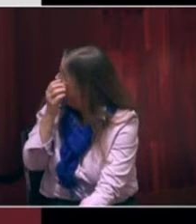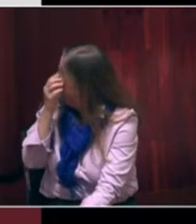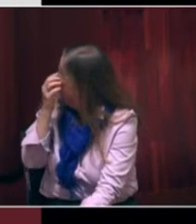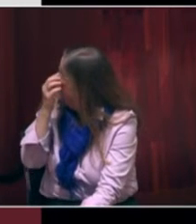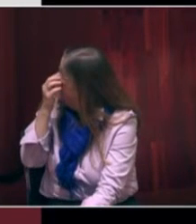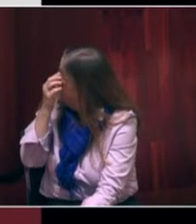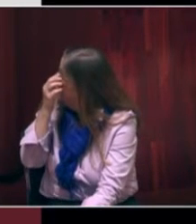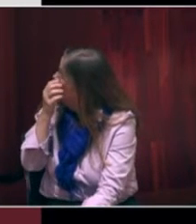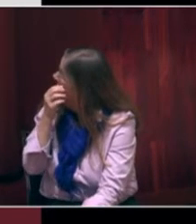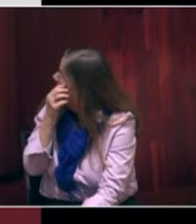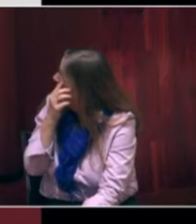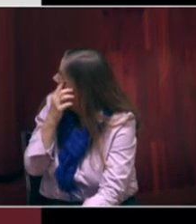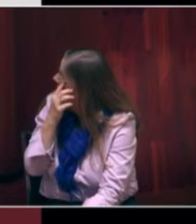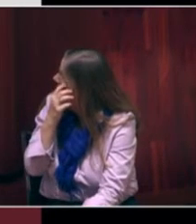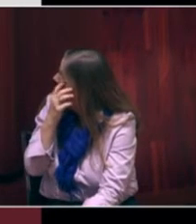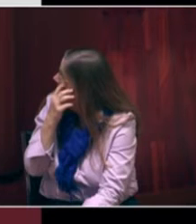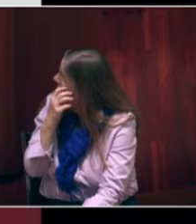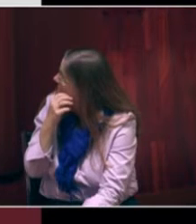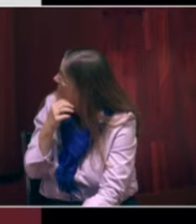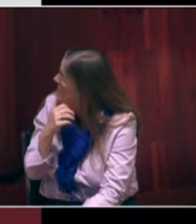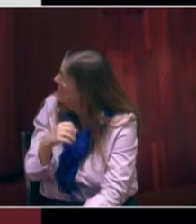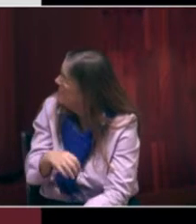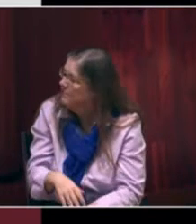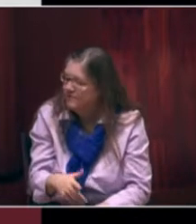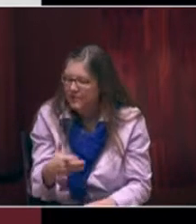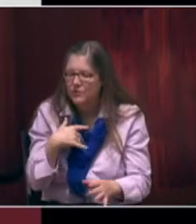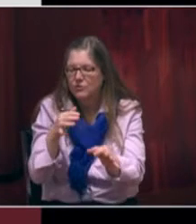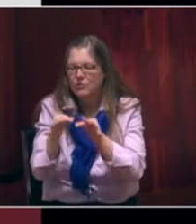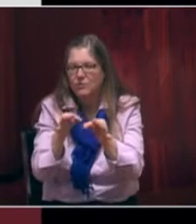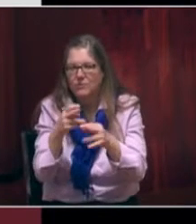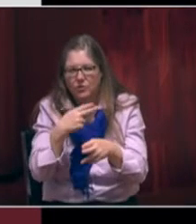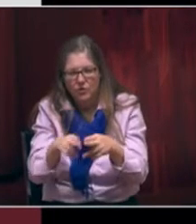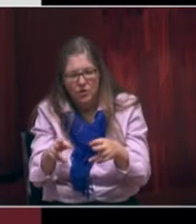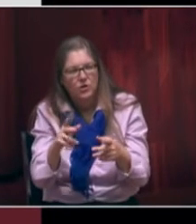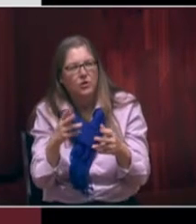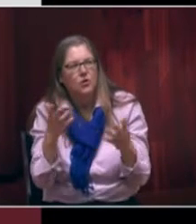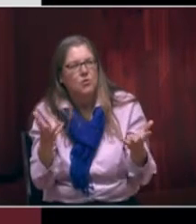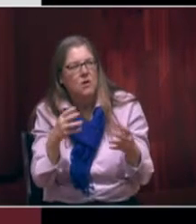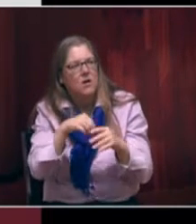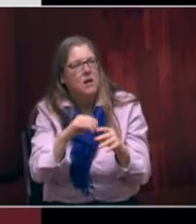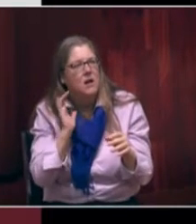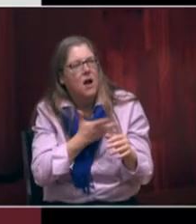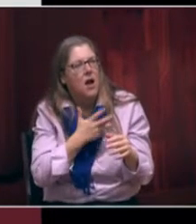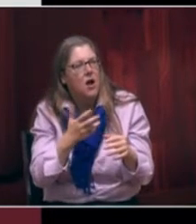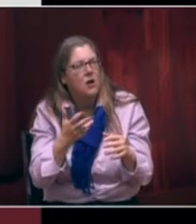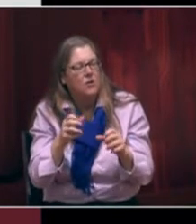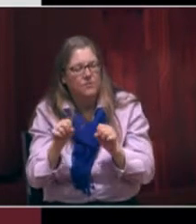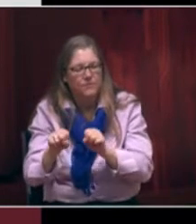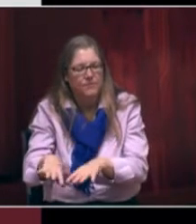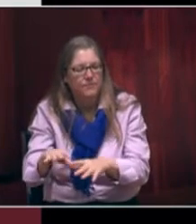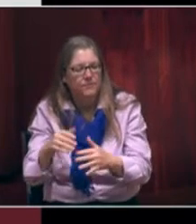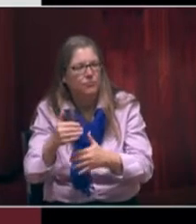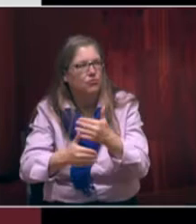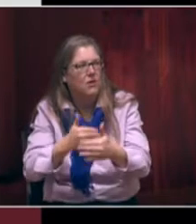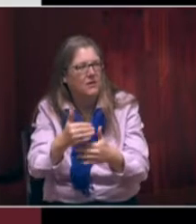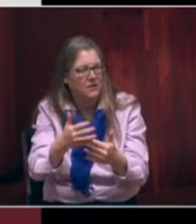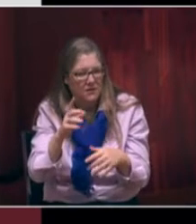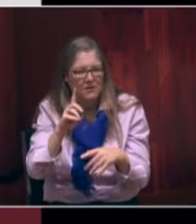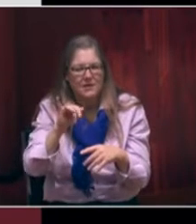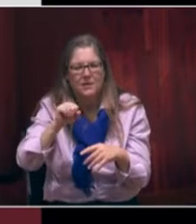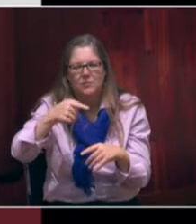So having gotten through disposal, I want to describe briefly the changes that are going on in our disposal process. We're rolling out this